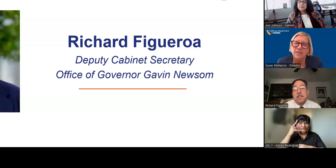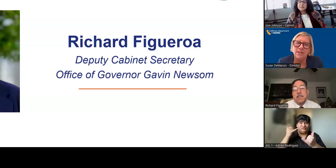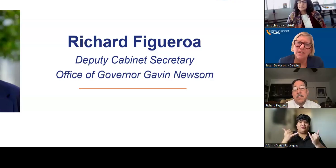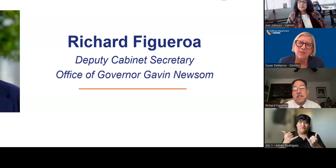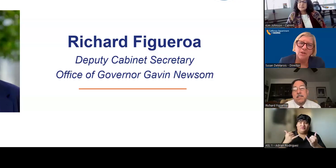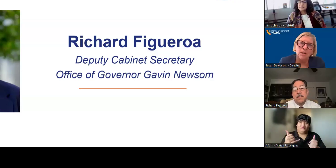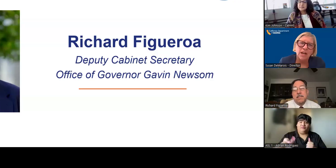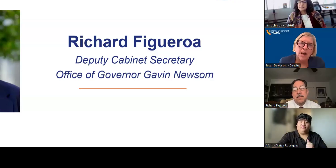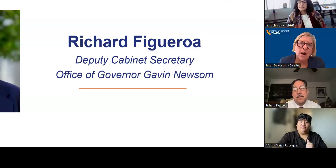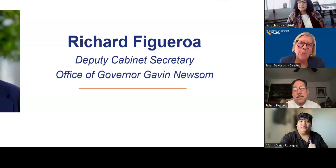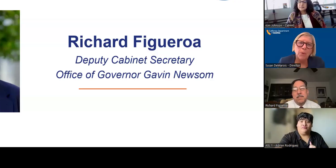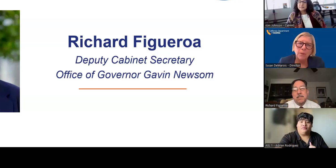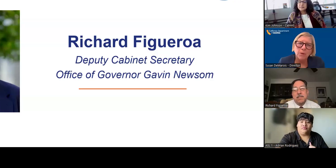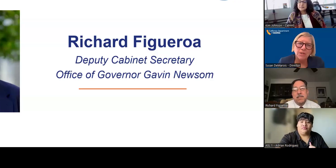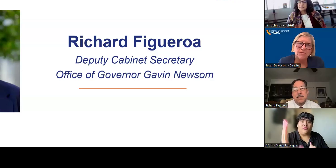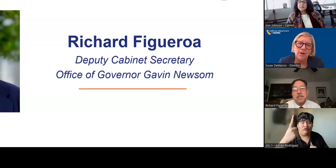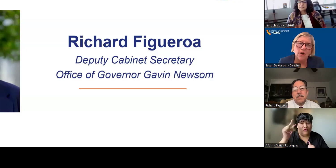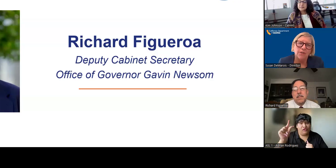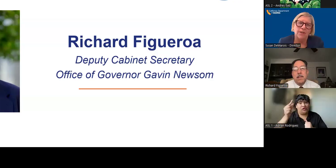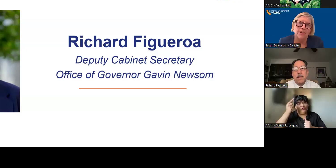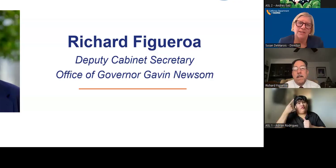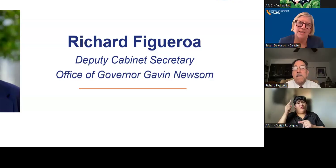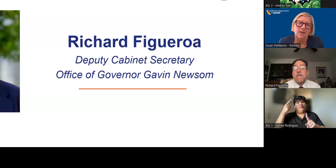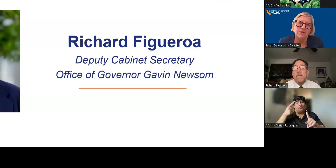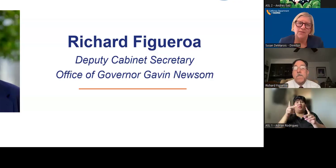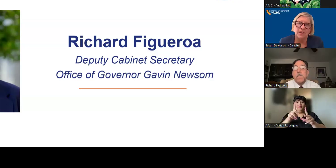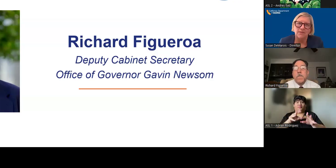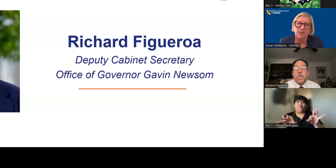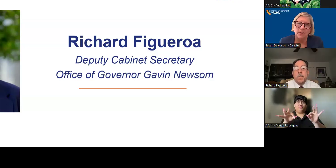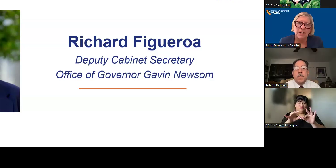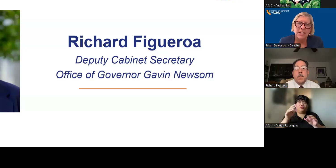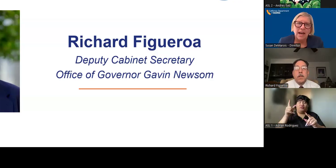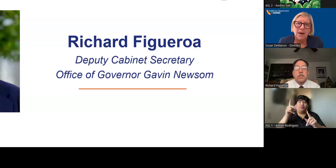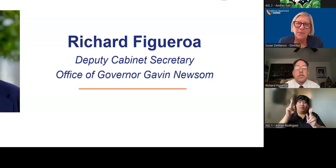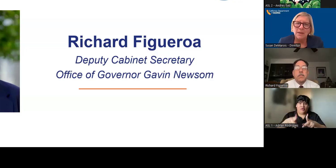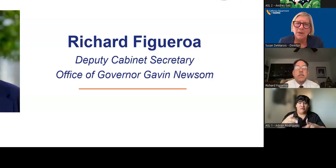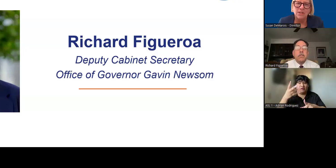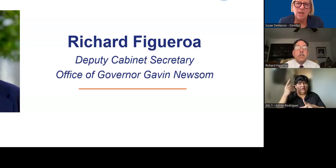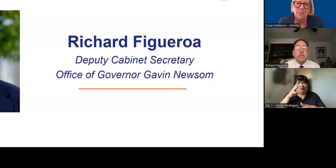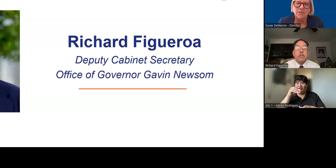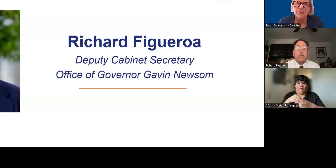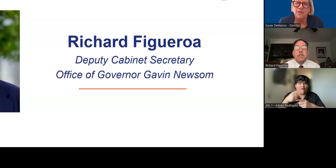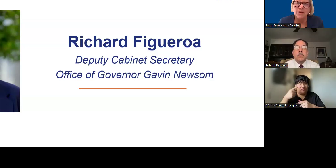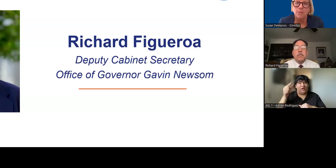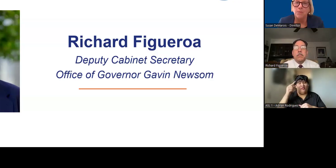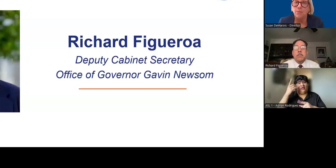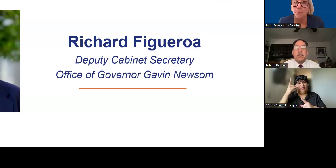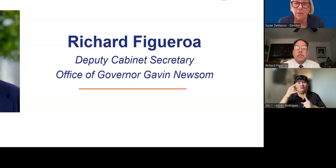in the Office of the Governor, our point person for all things in the Office of the Governor, keeping on top